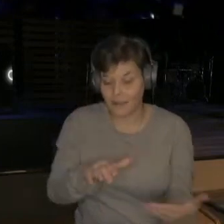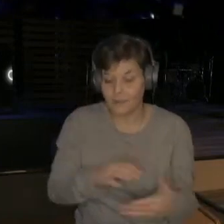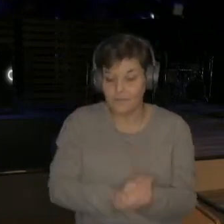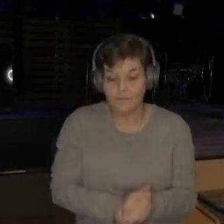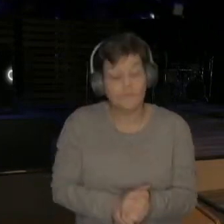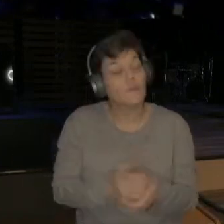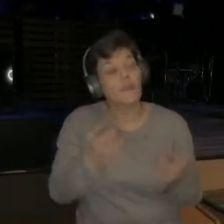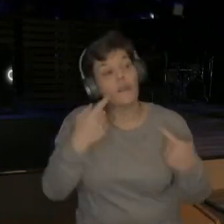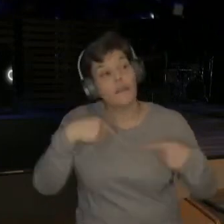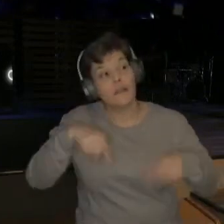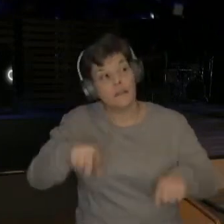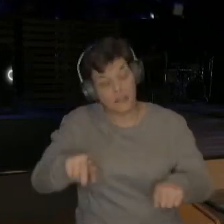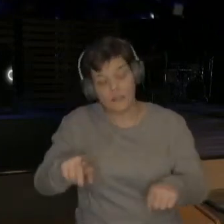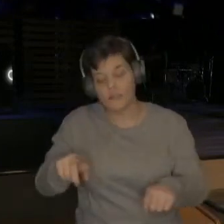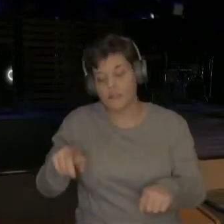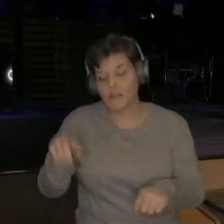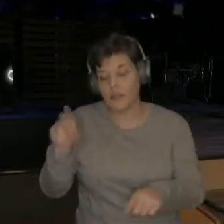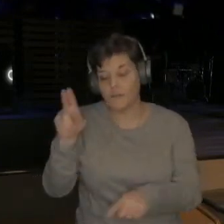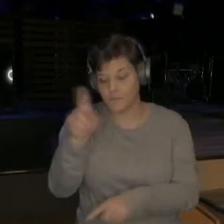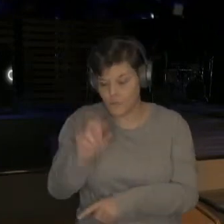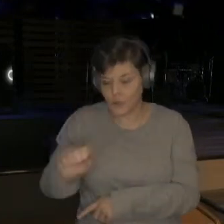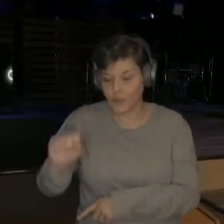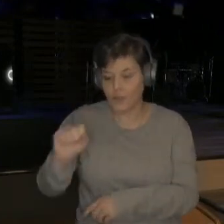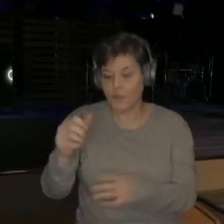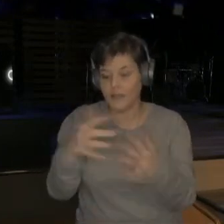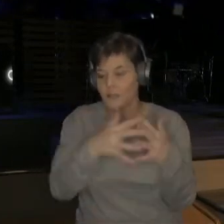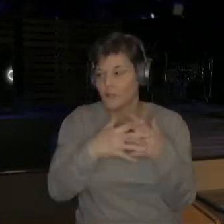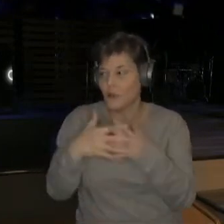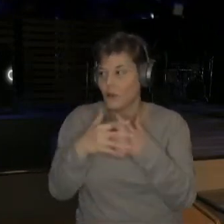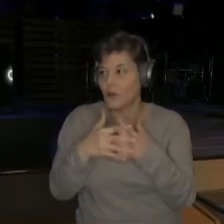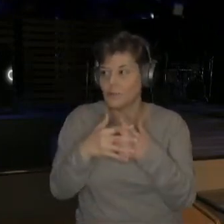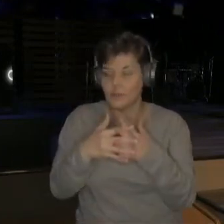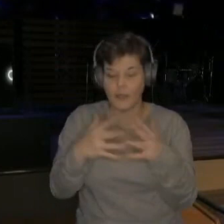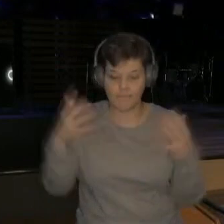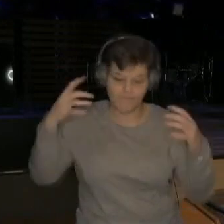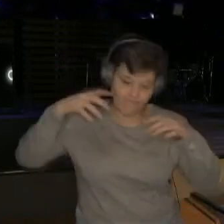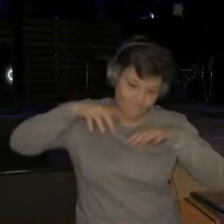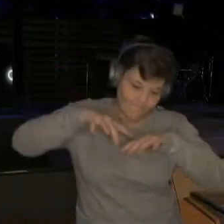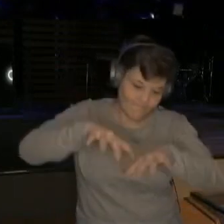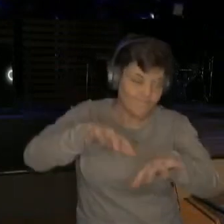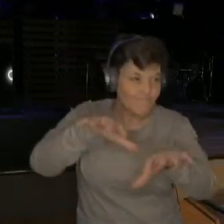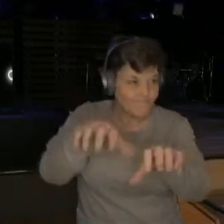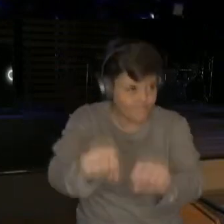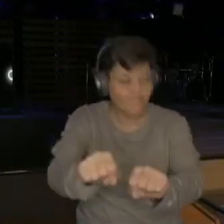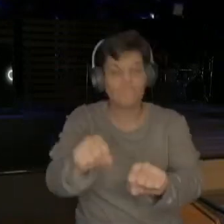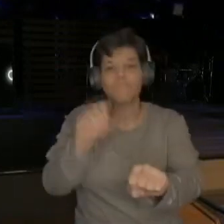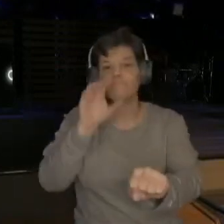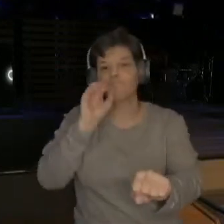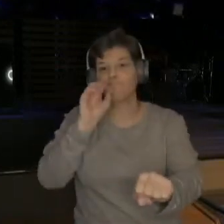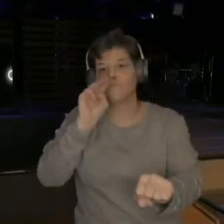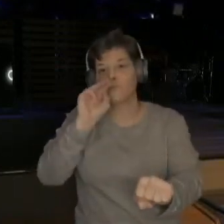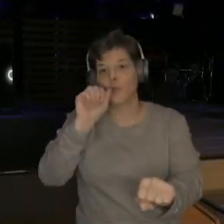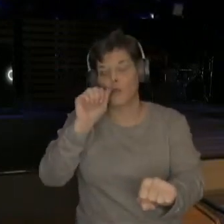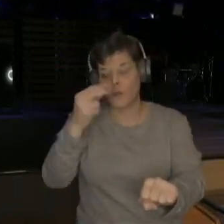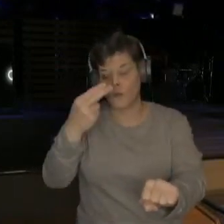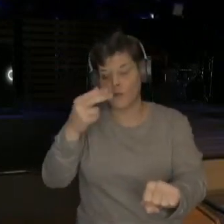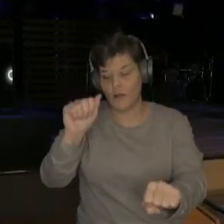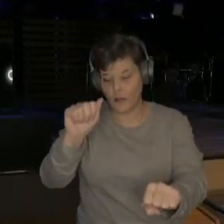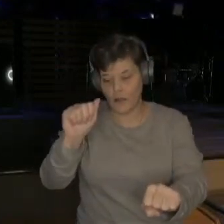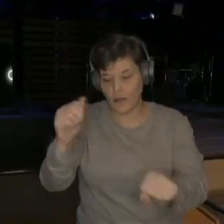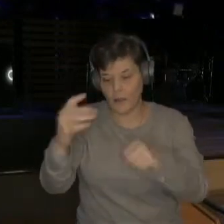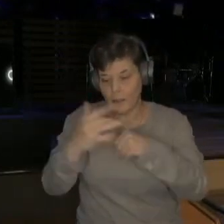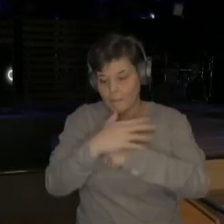of a family who were drafted into the military. It was found that James Ryan's older